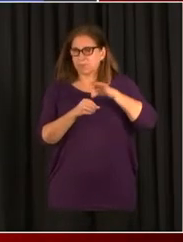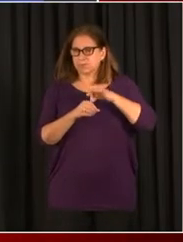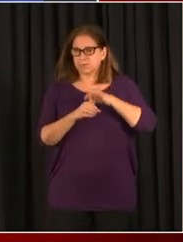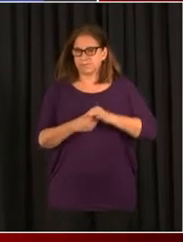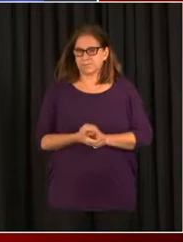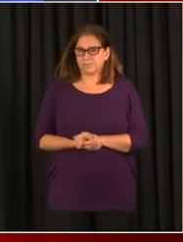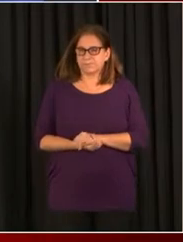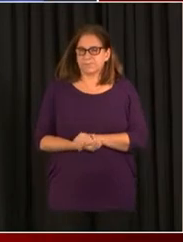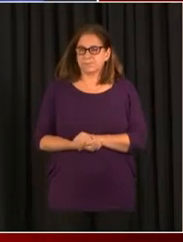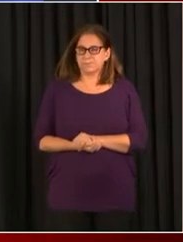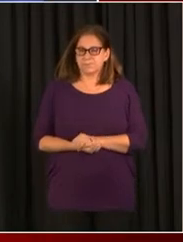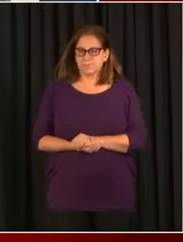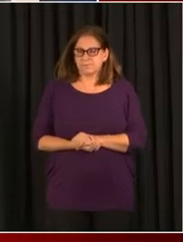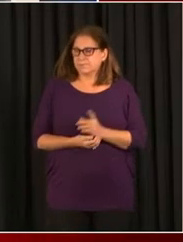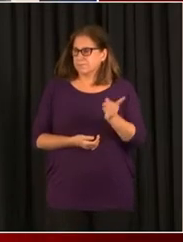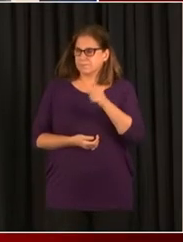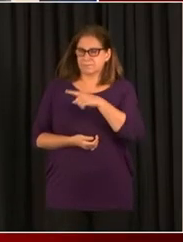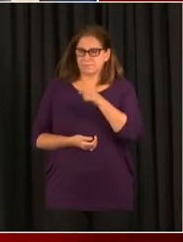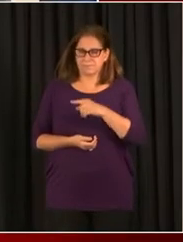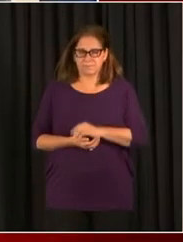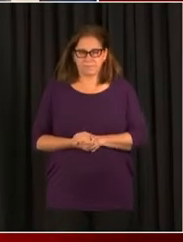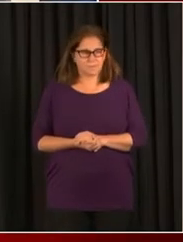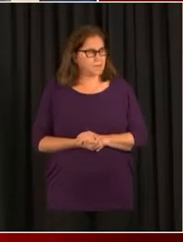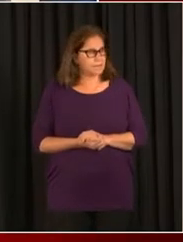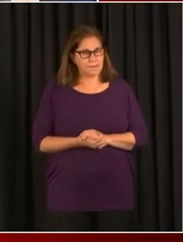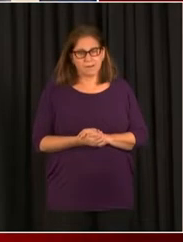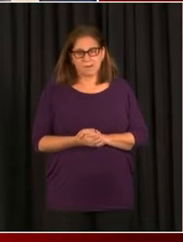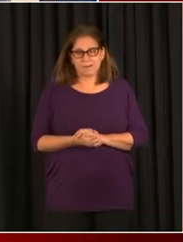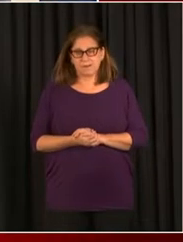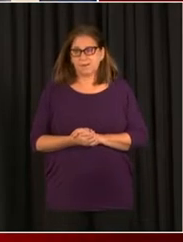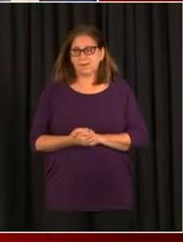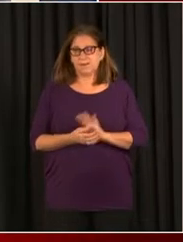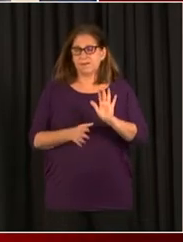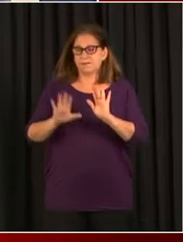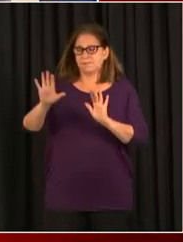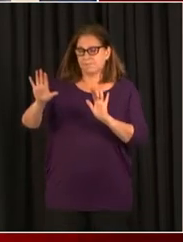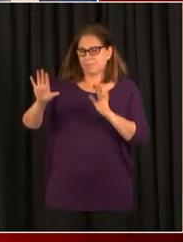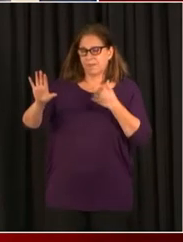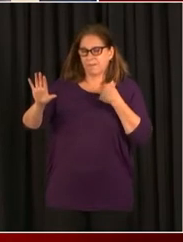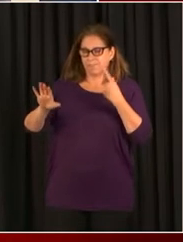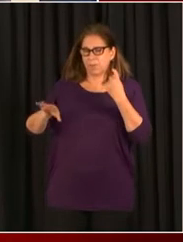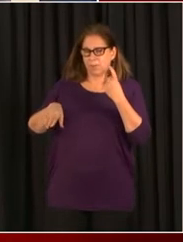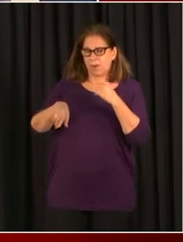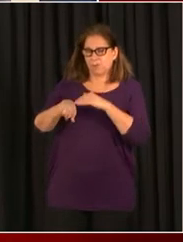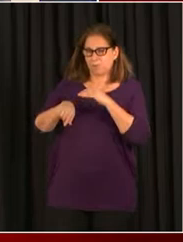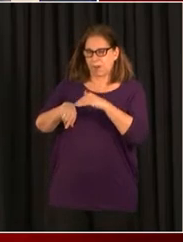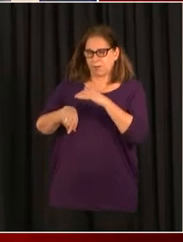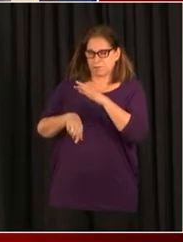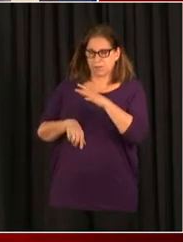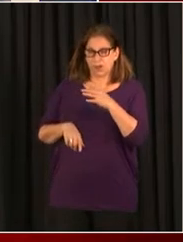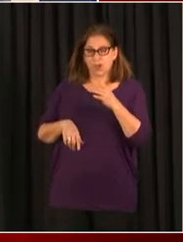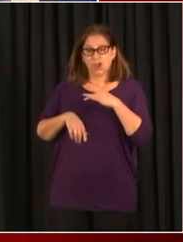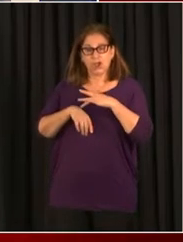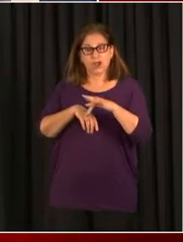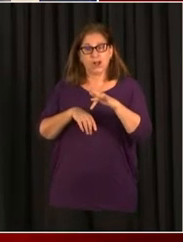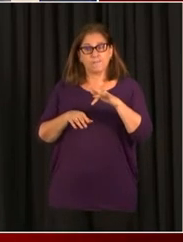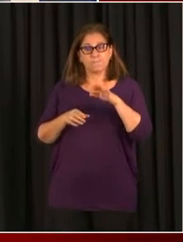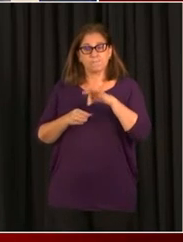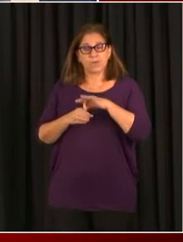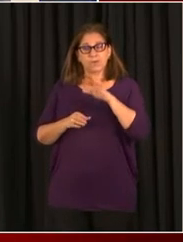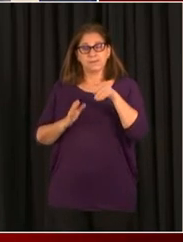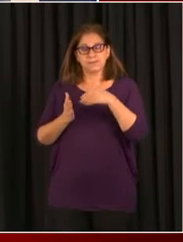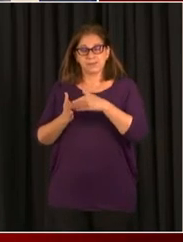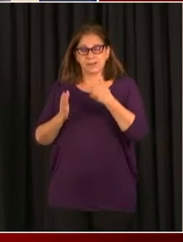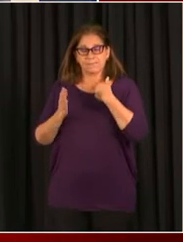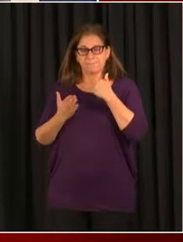So just another reminder that we have the early vote centers listed there. Jay,